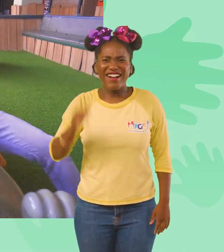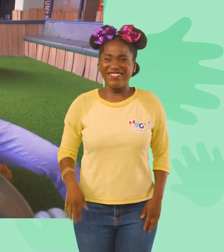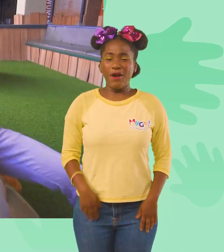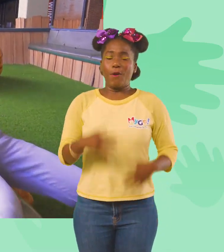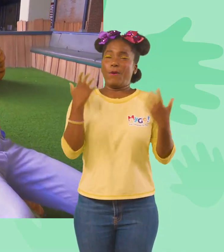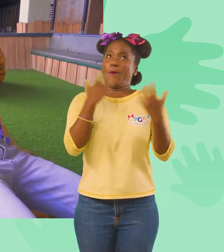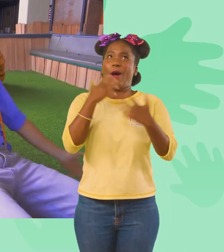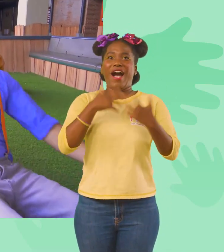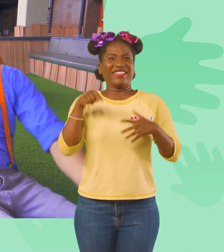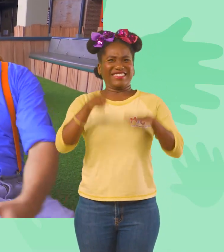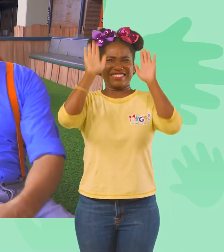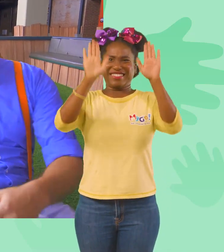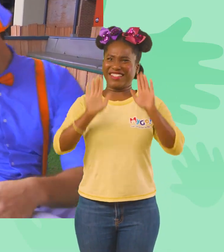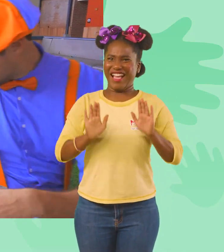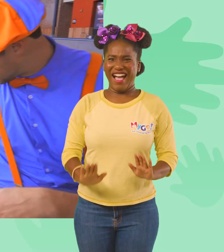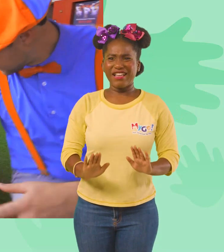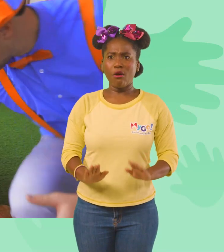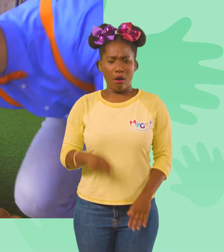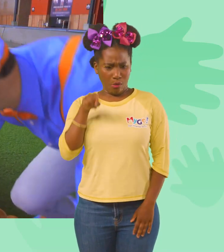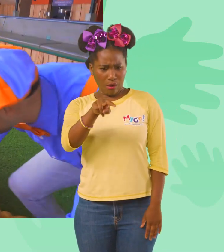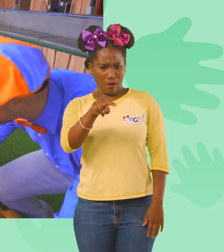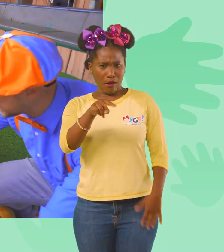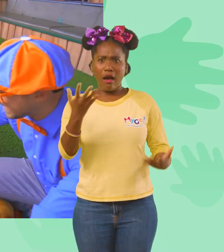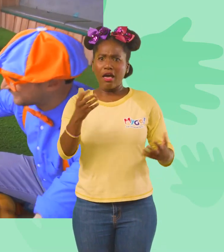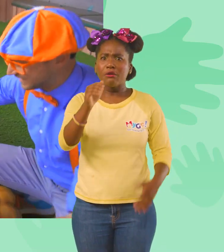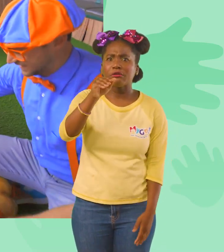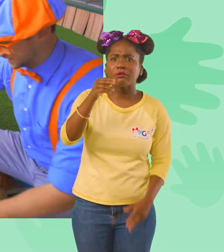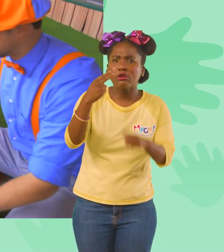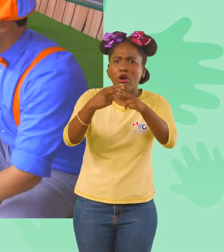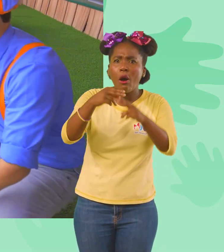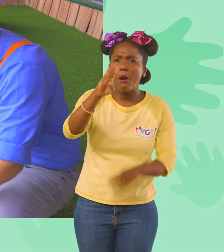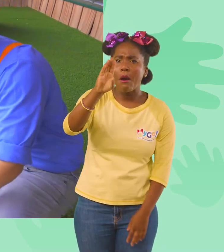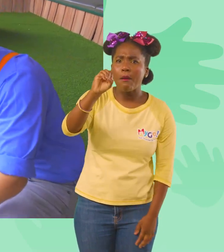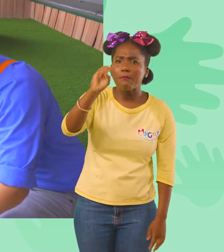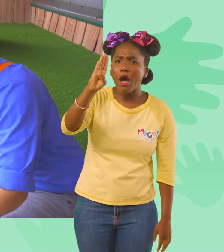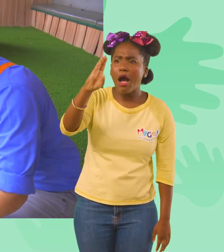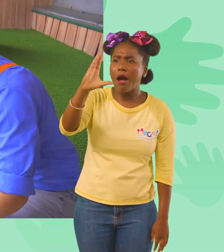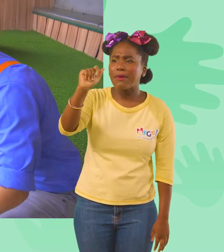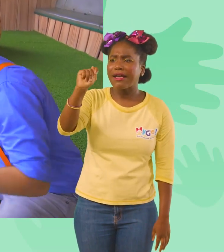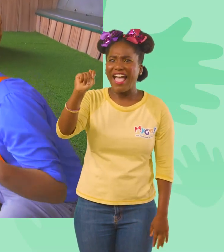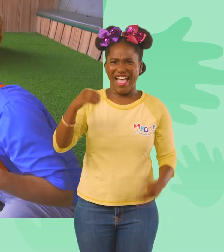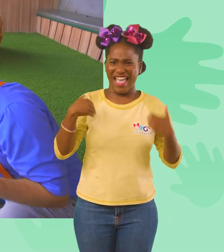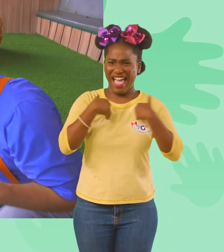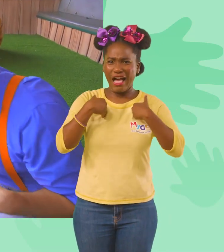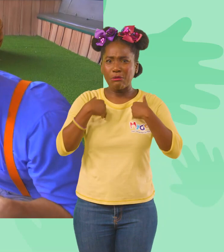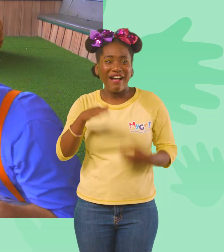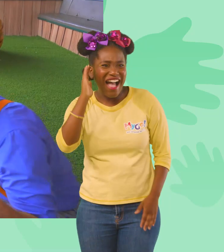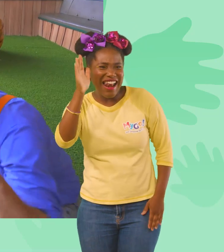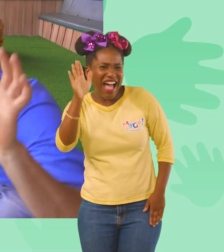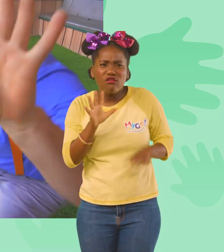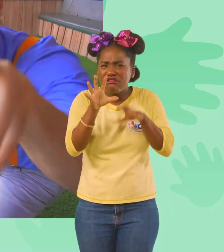Whoa! Whoa, this is awesome. Oh, hey, look. There's a bobcat right here. Hello, bobcat.